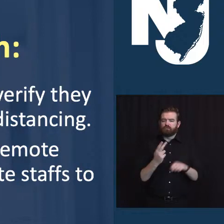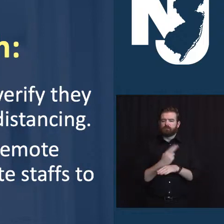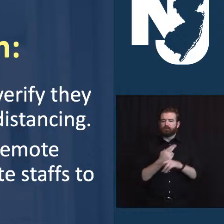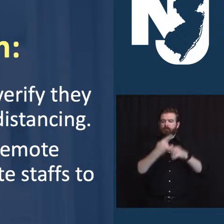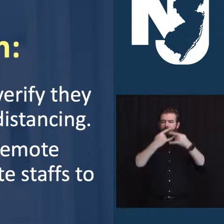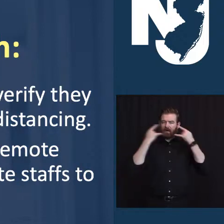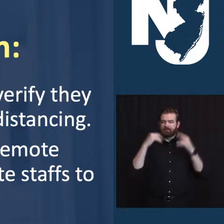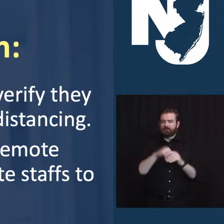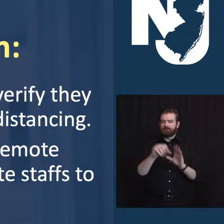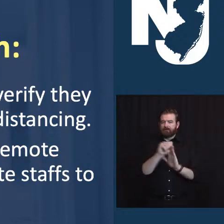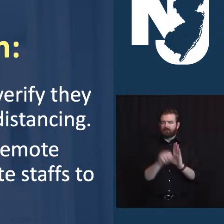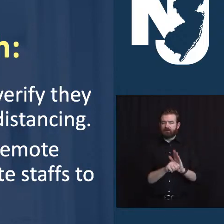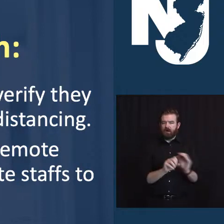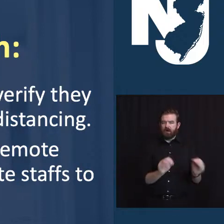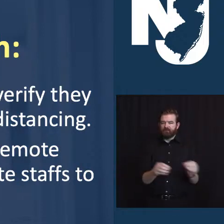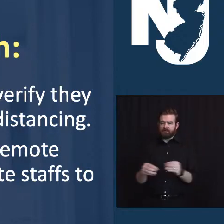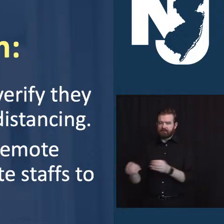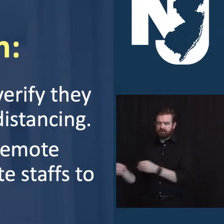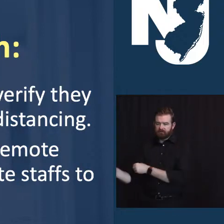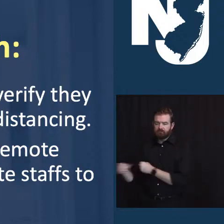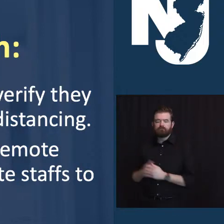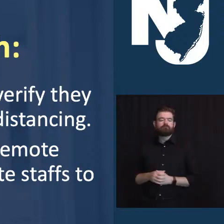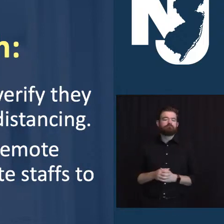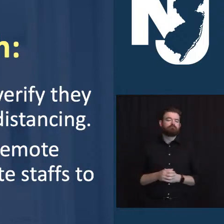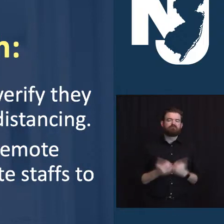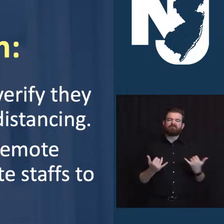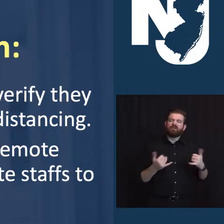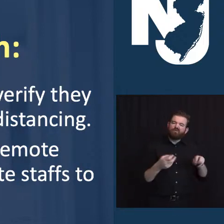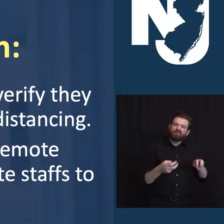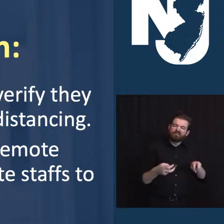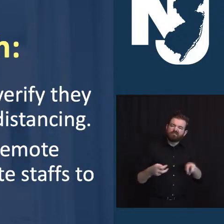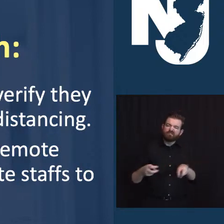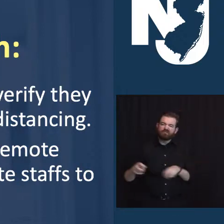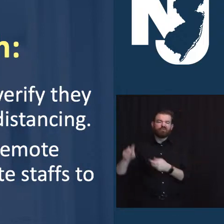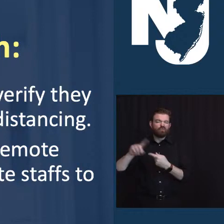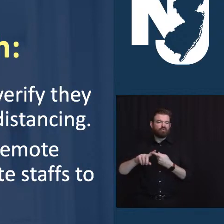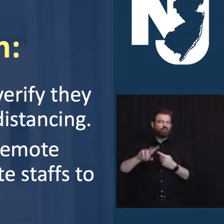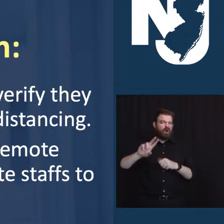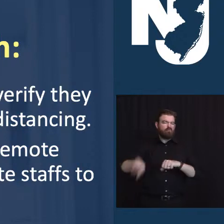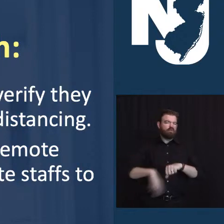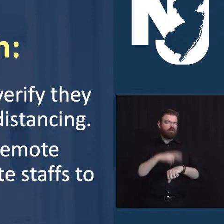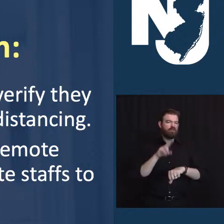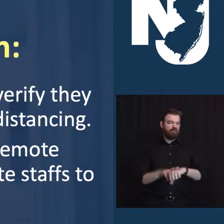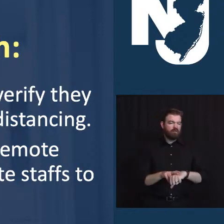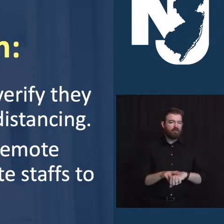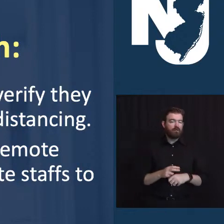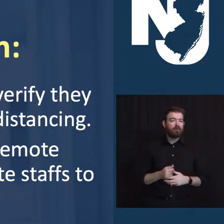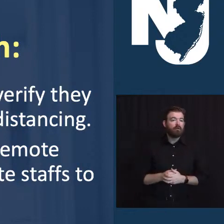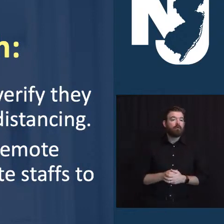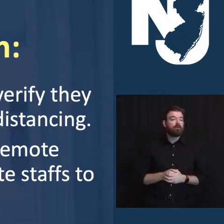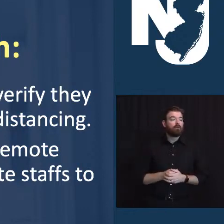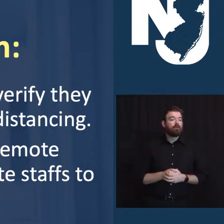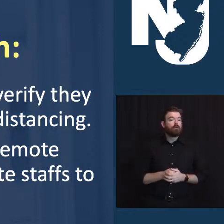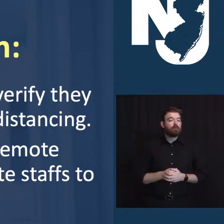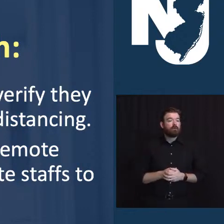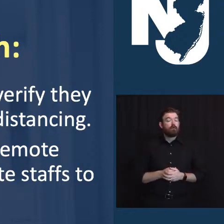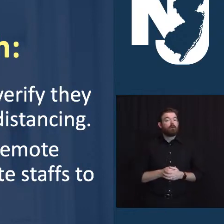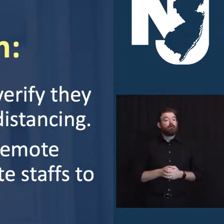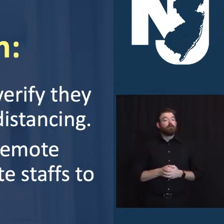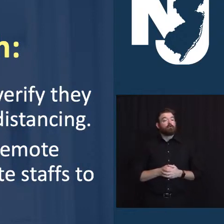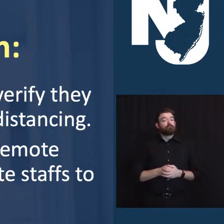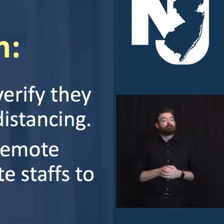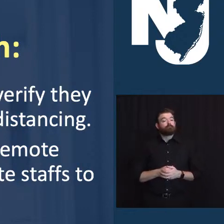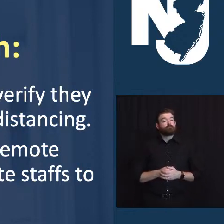normal. Second, I am rescinding the portion of Executive Order number 107 that